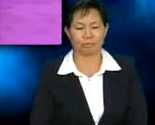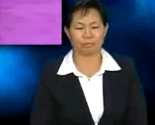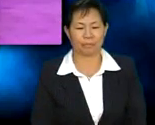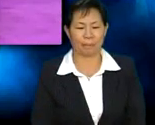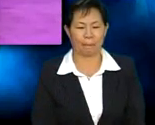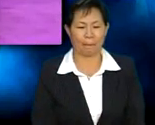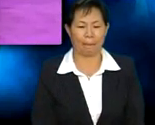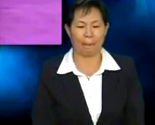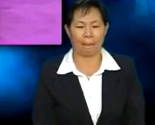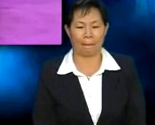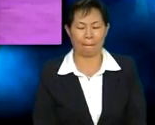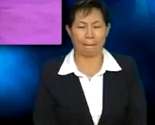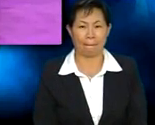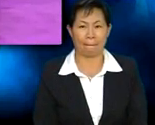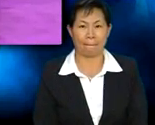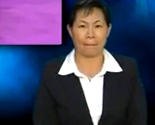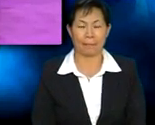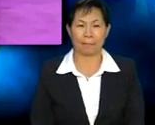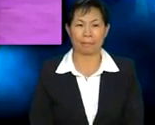No.